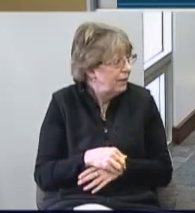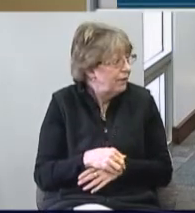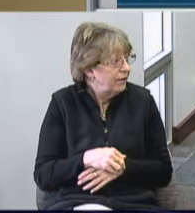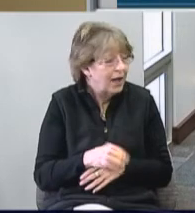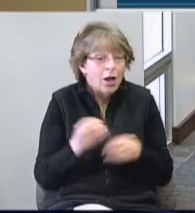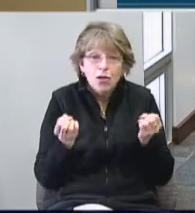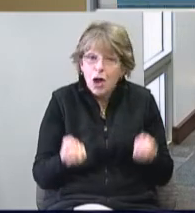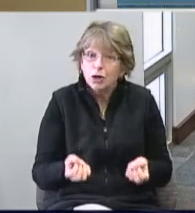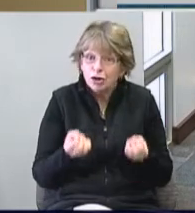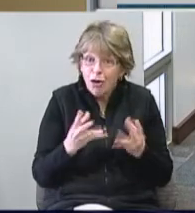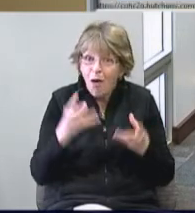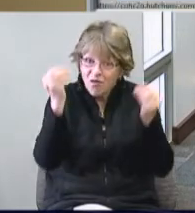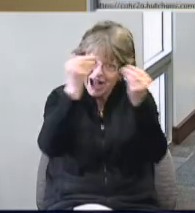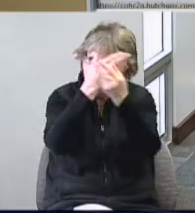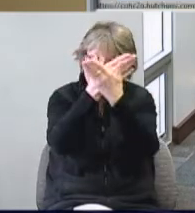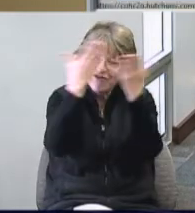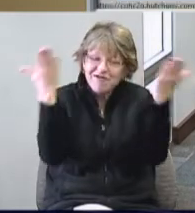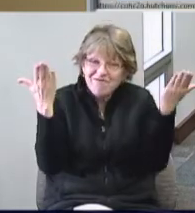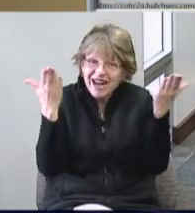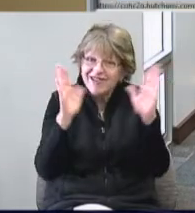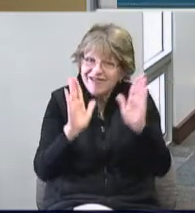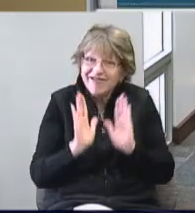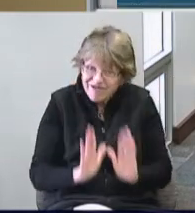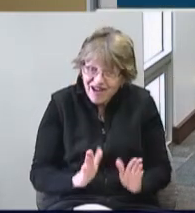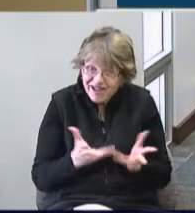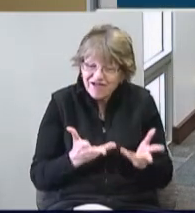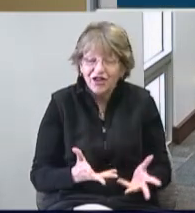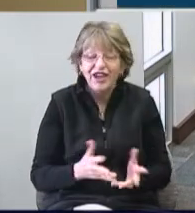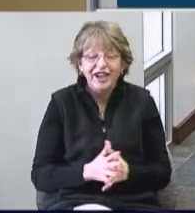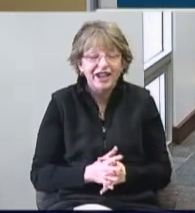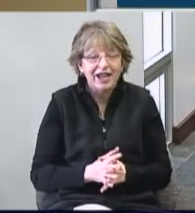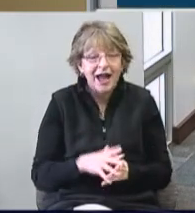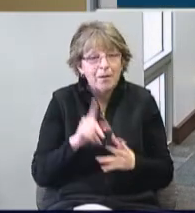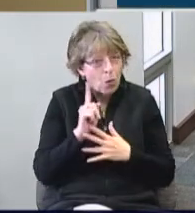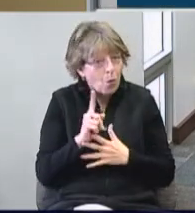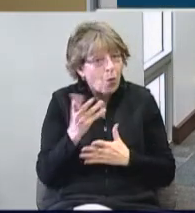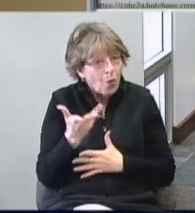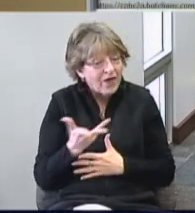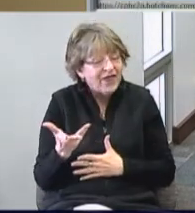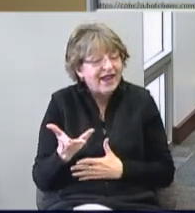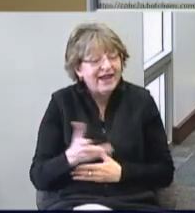lot of great information here. One thing that I wanted to